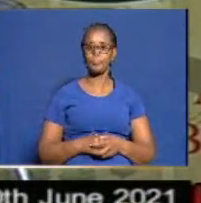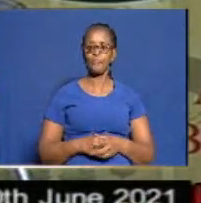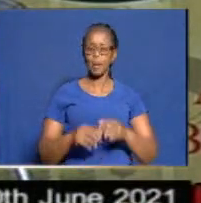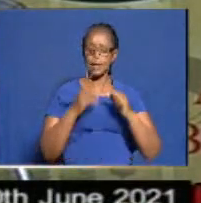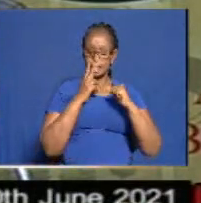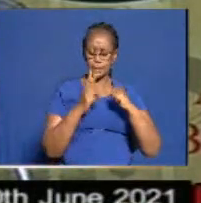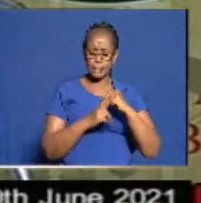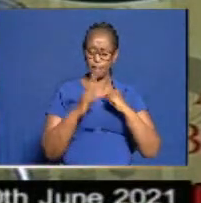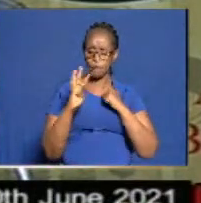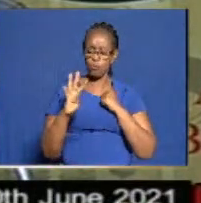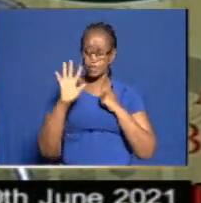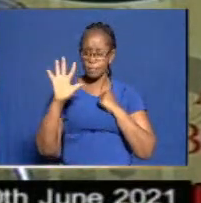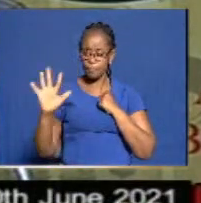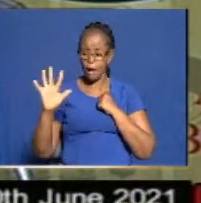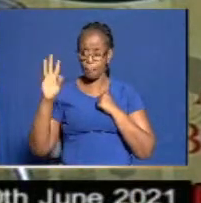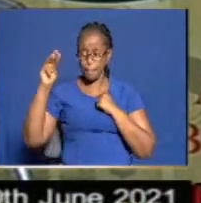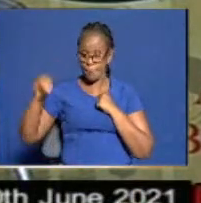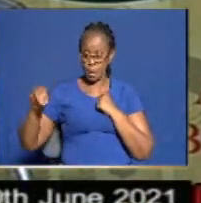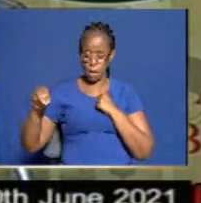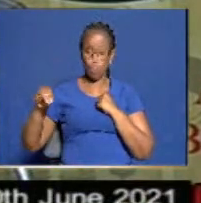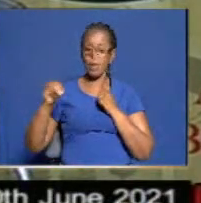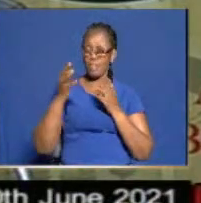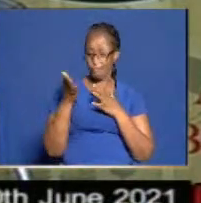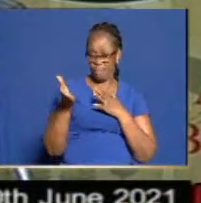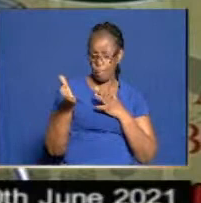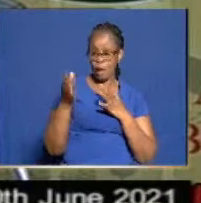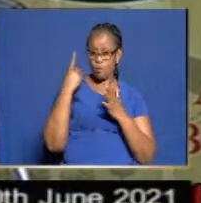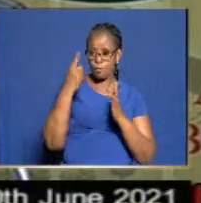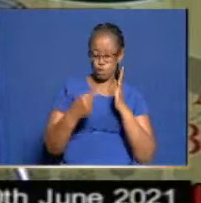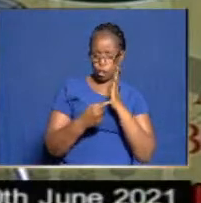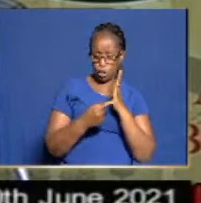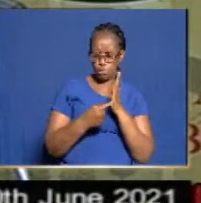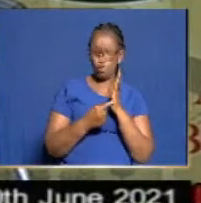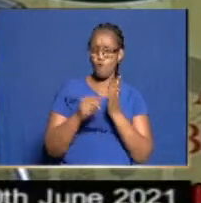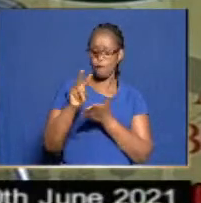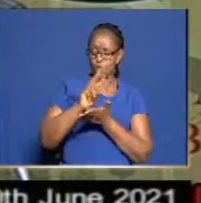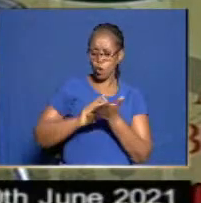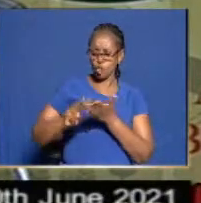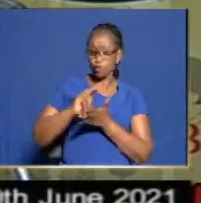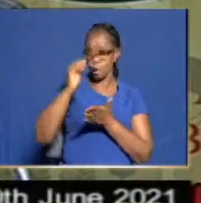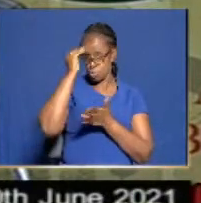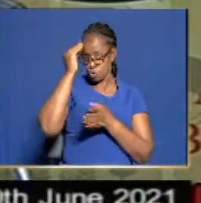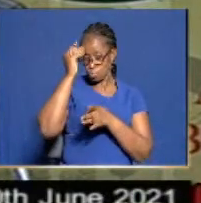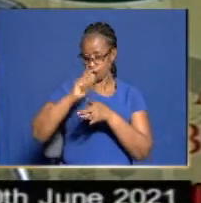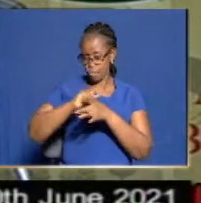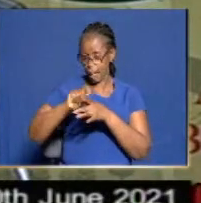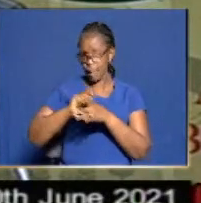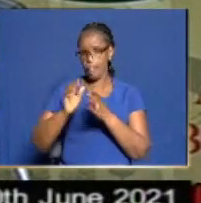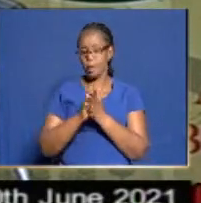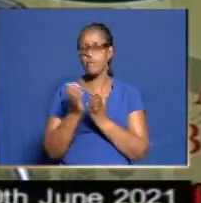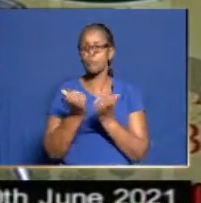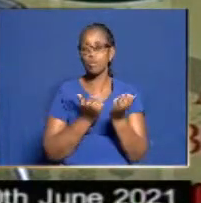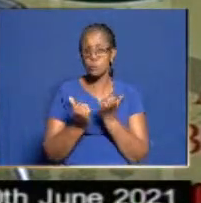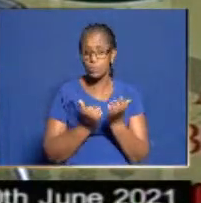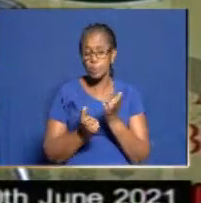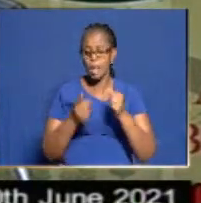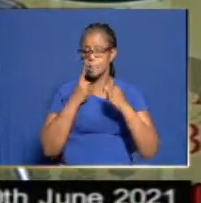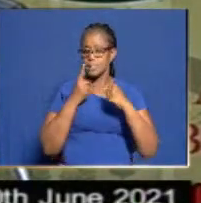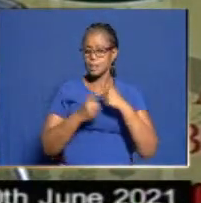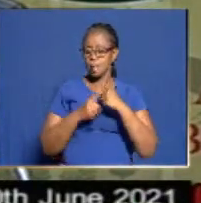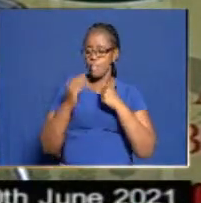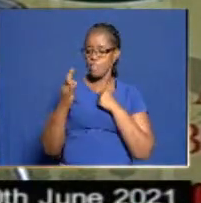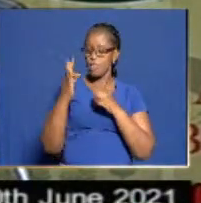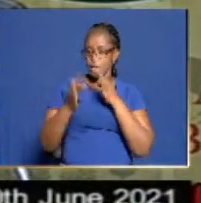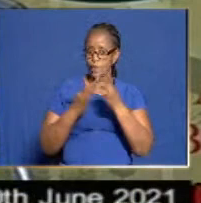KSH 745 million has been set aside for the technical vocational education training and entrepreneurship. KSH